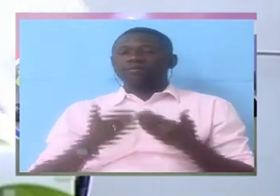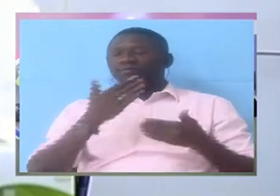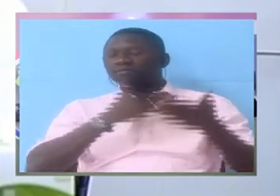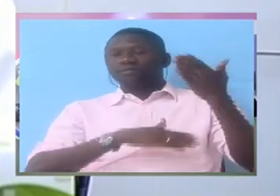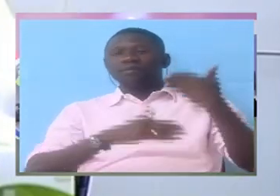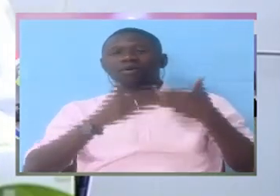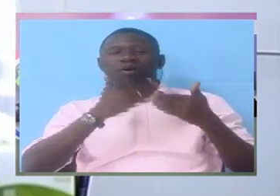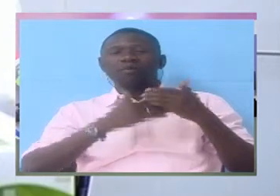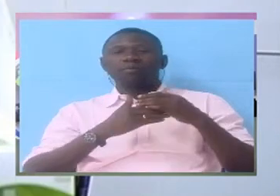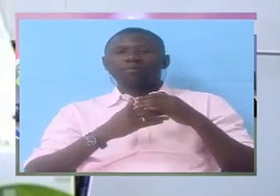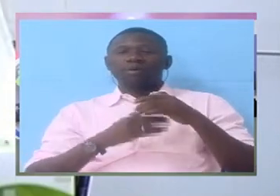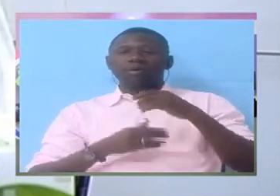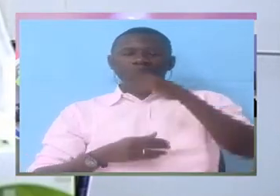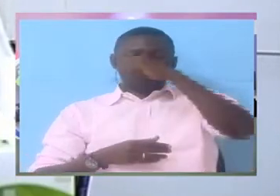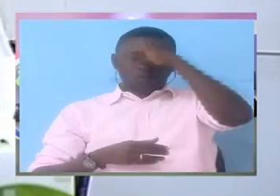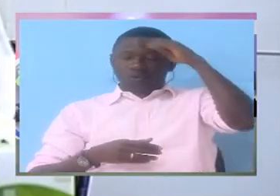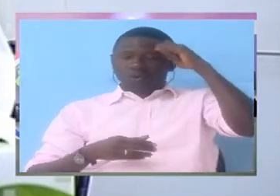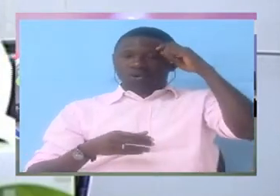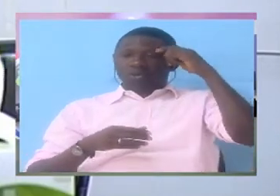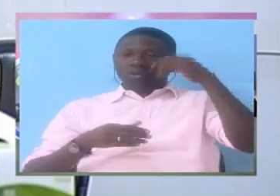works department in Base there.